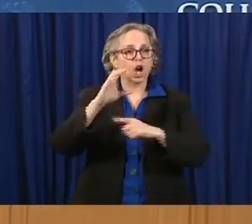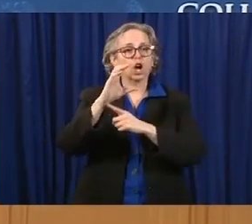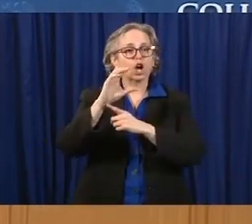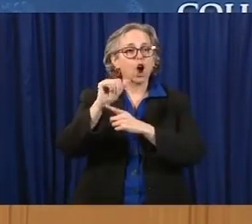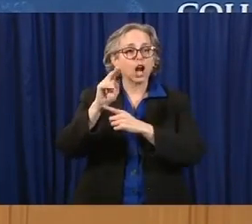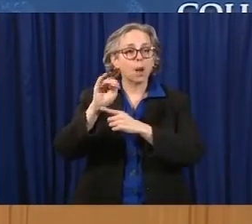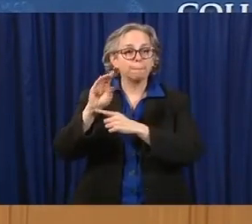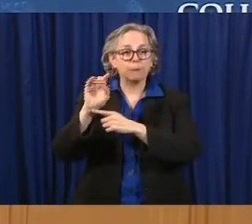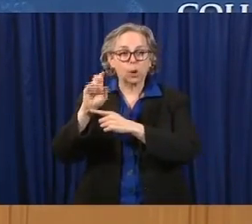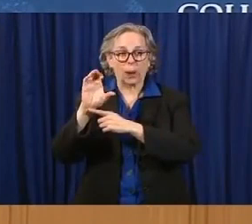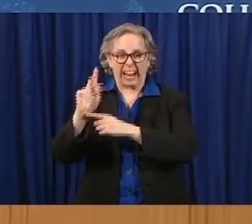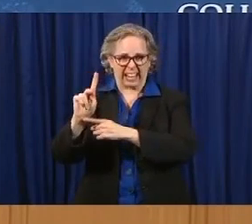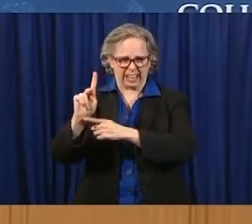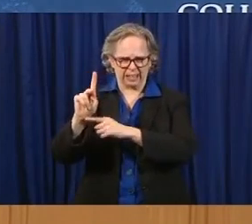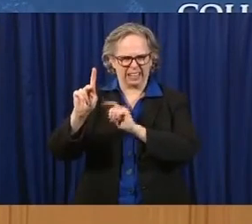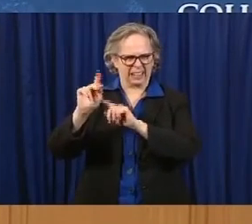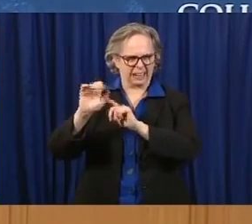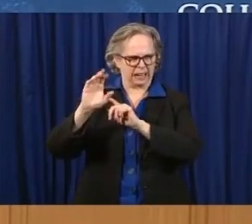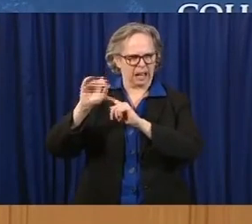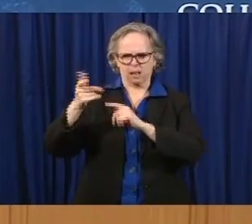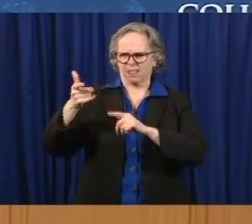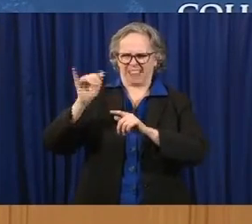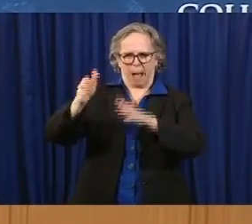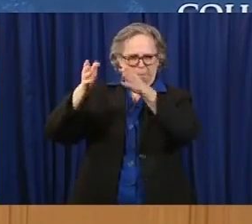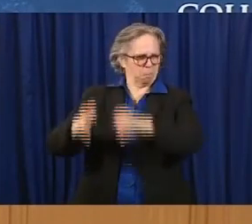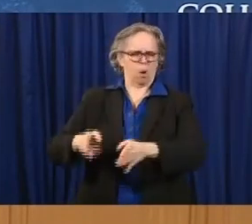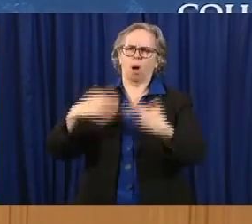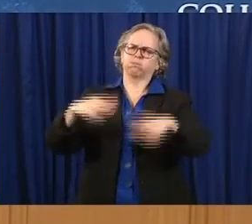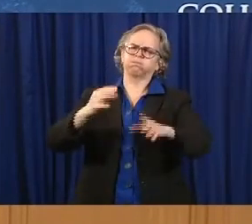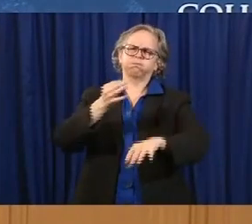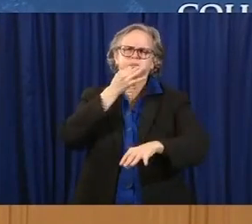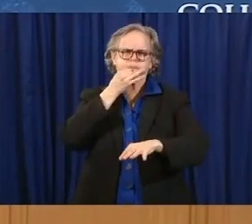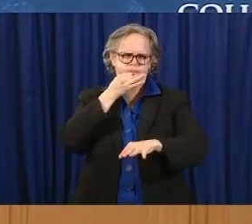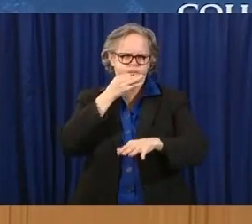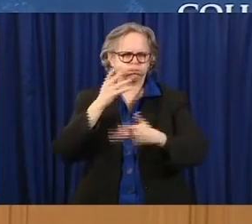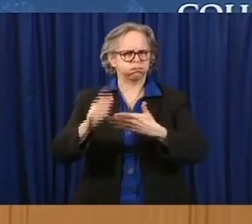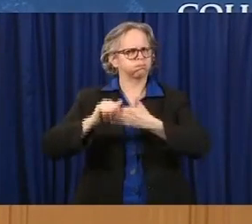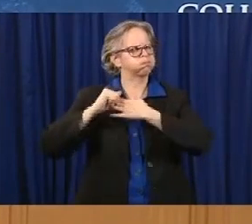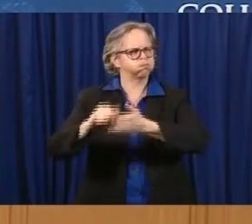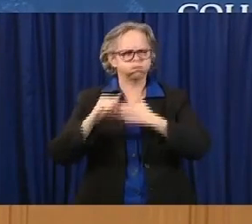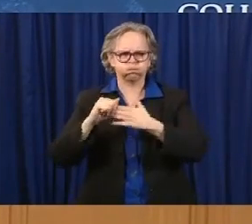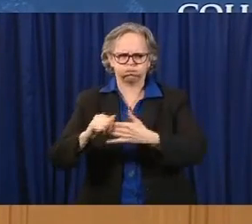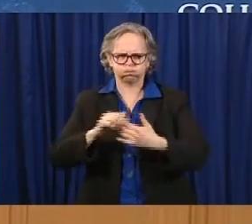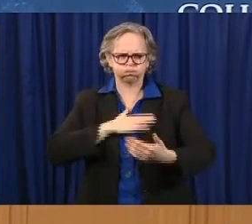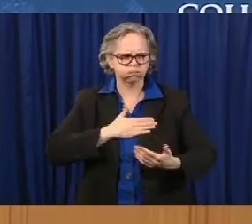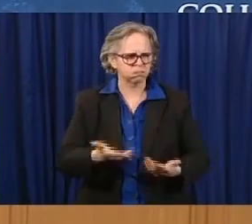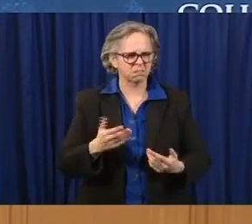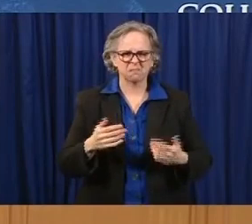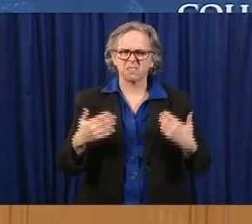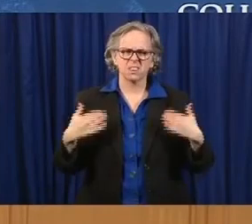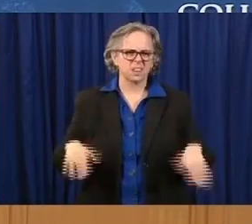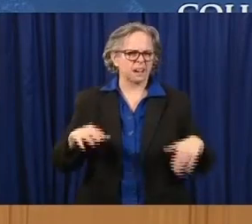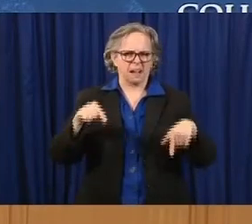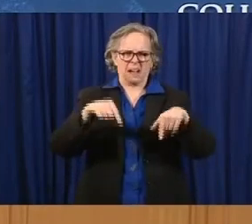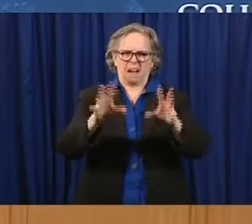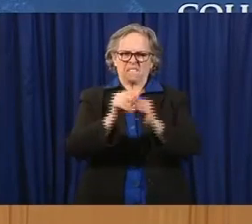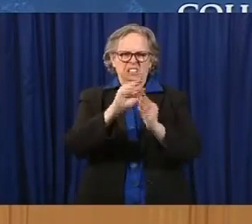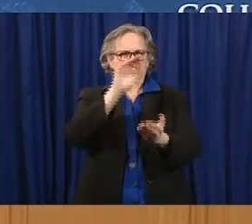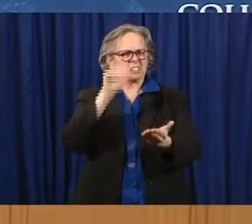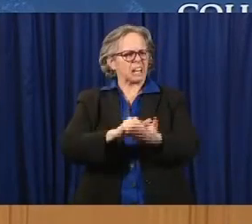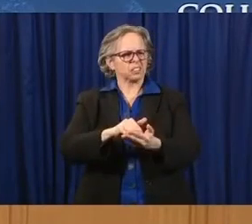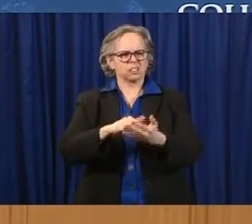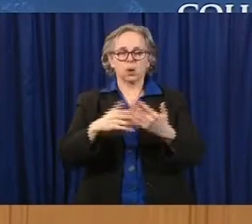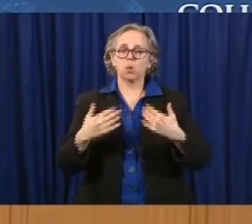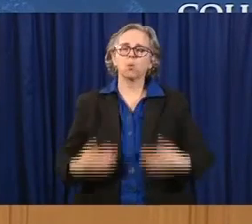partnership with the city, the county, and the state, have made a Herculean effort here, and I think we're